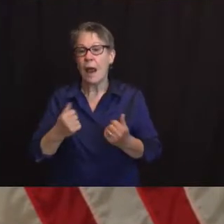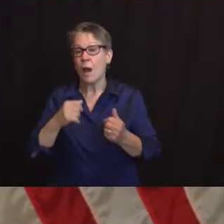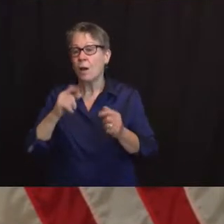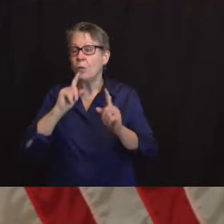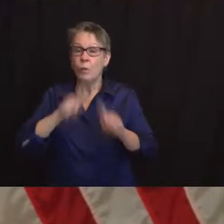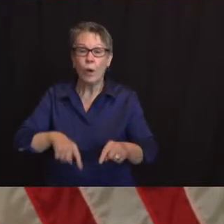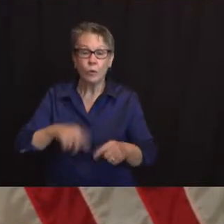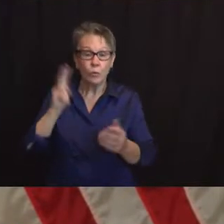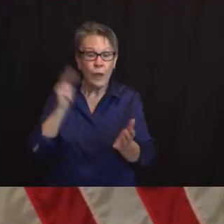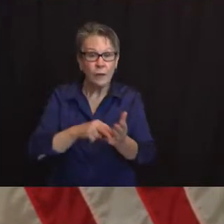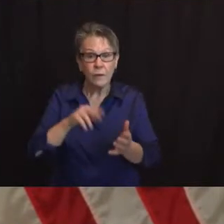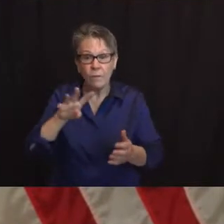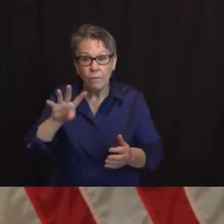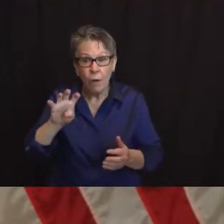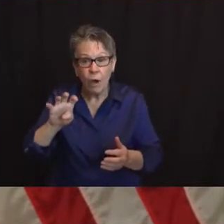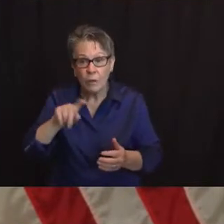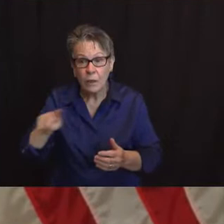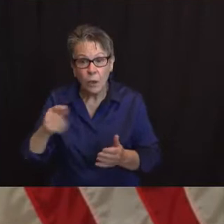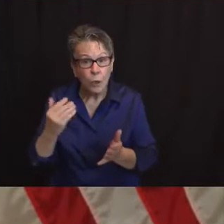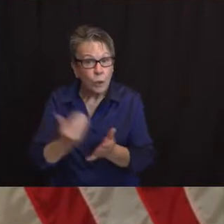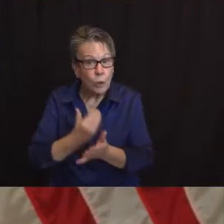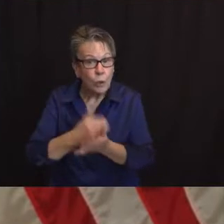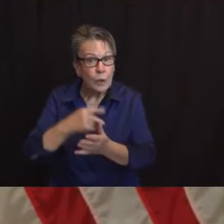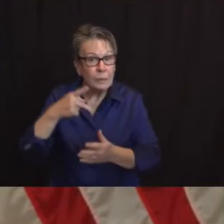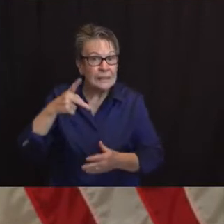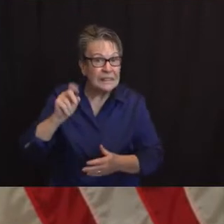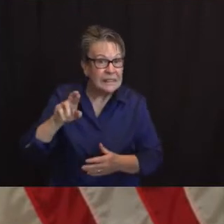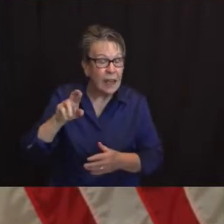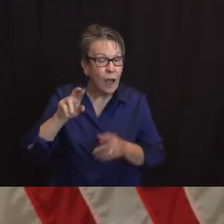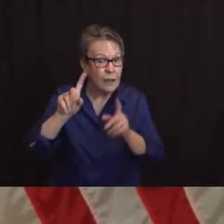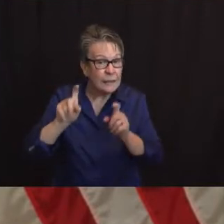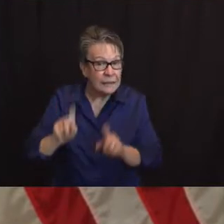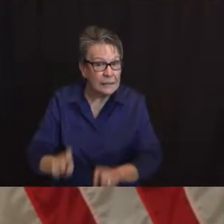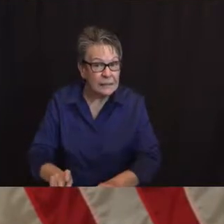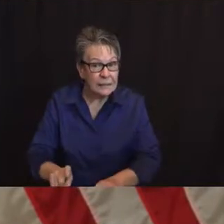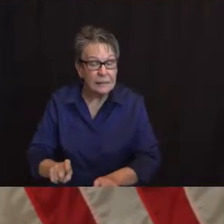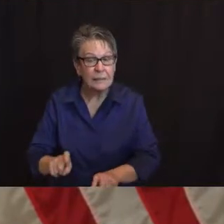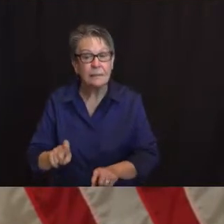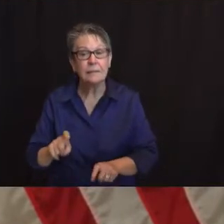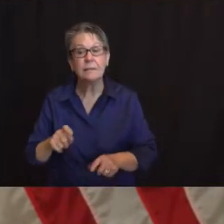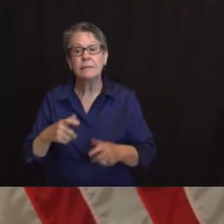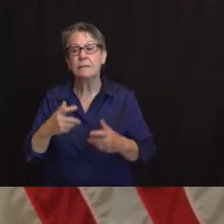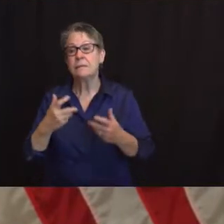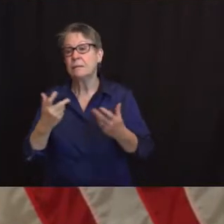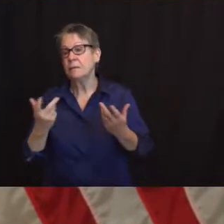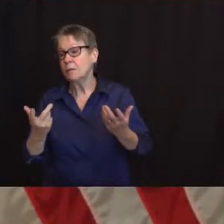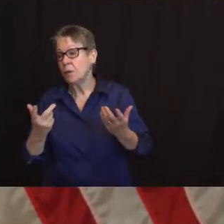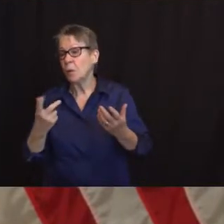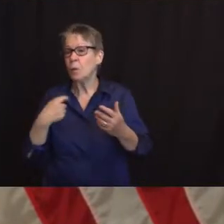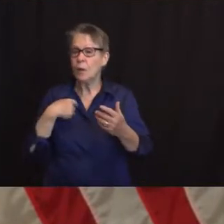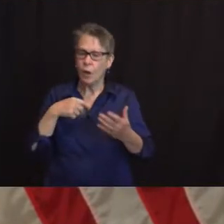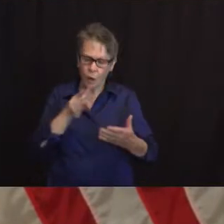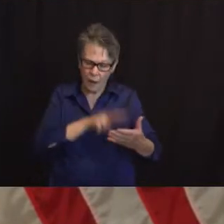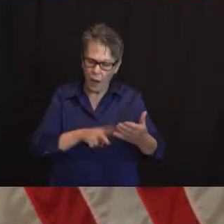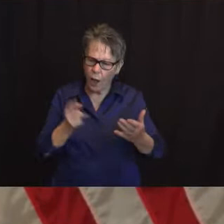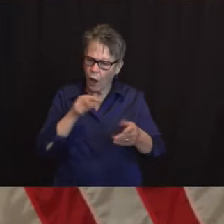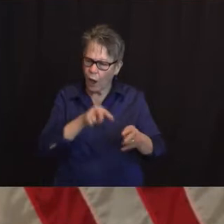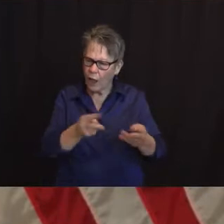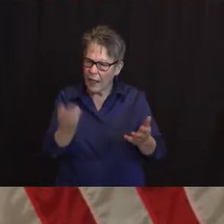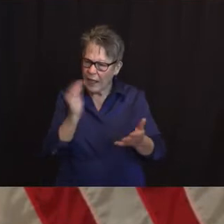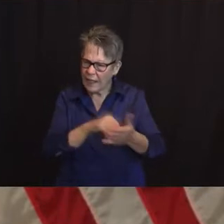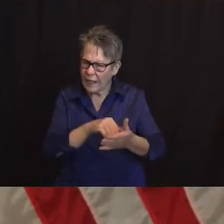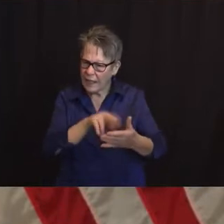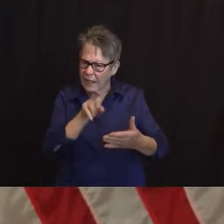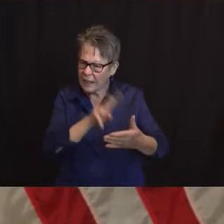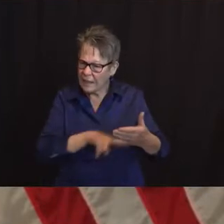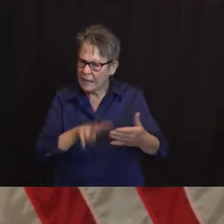out like over the past several days. Sometimes there might be a little bit more of a delay between the onset date of the